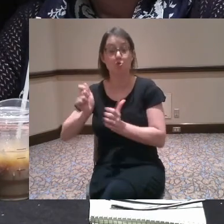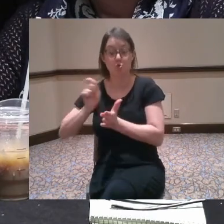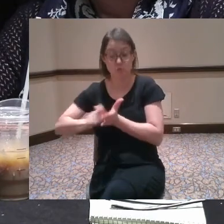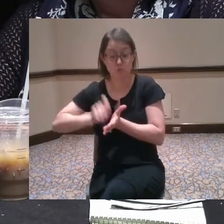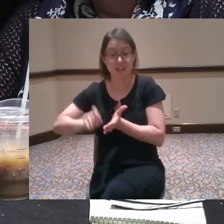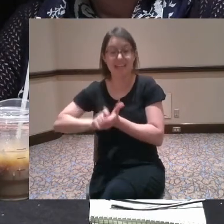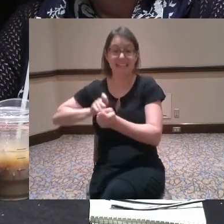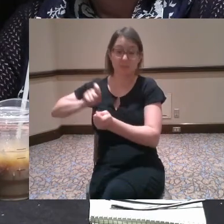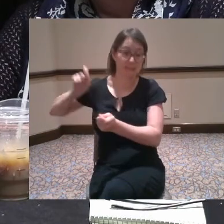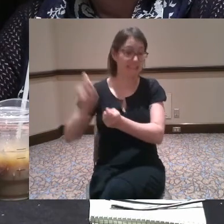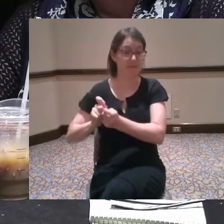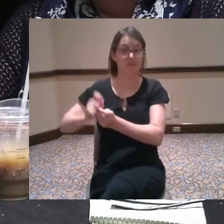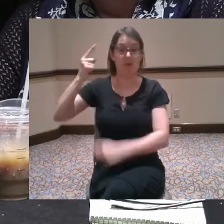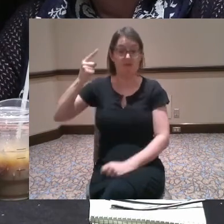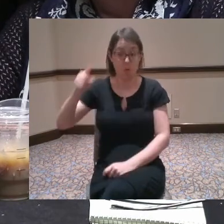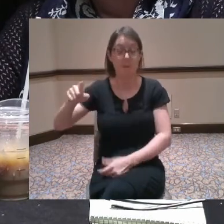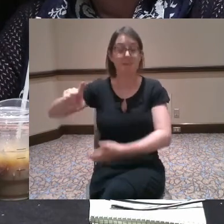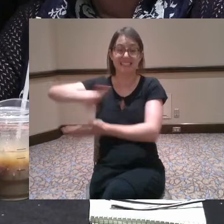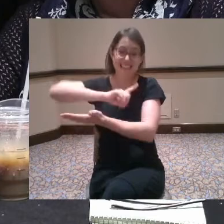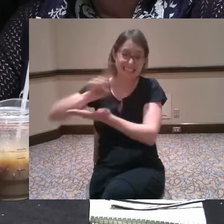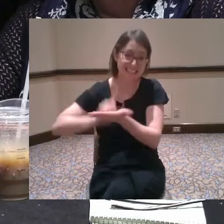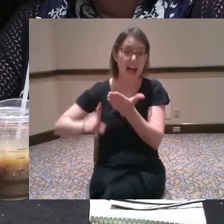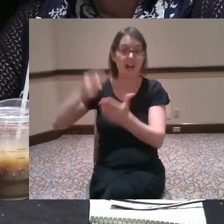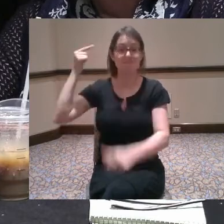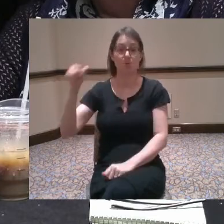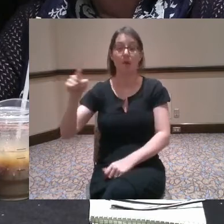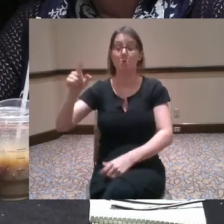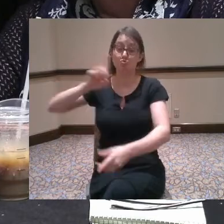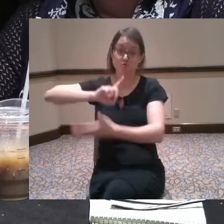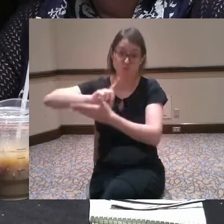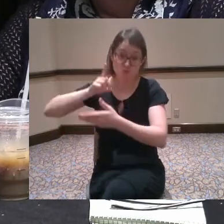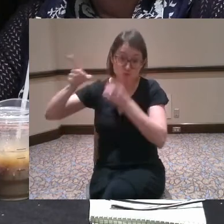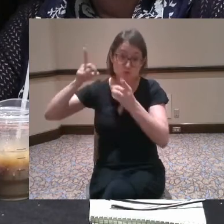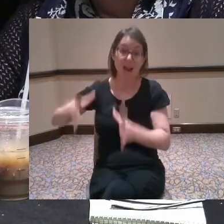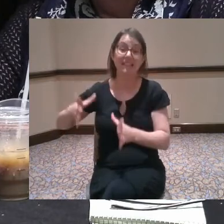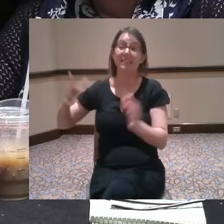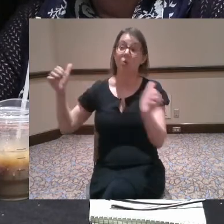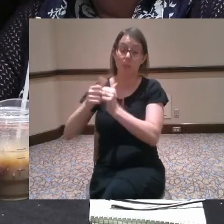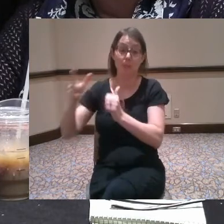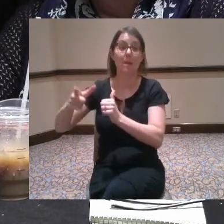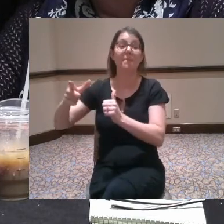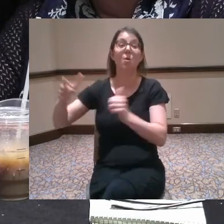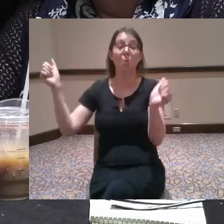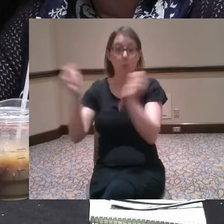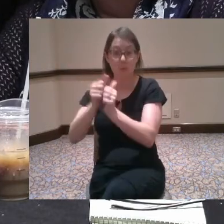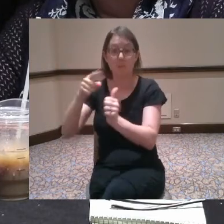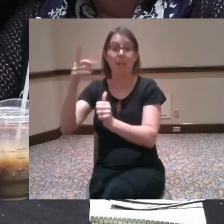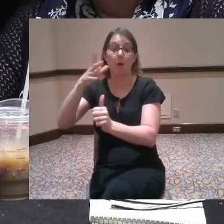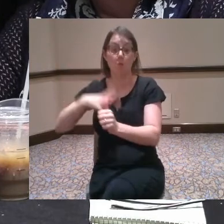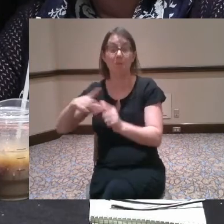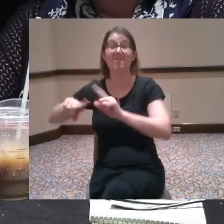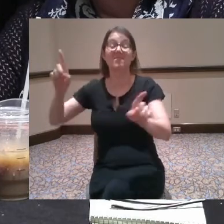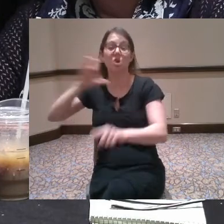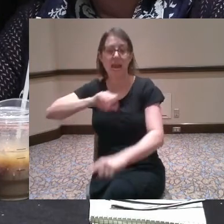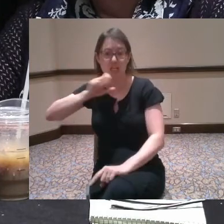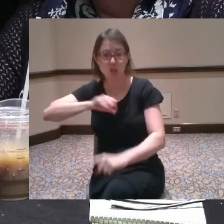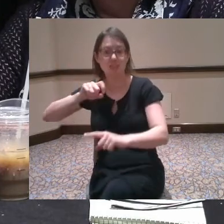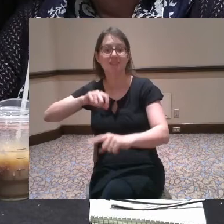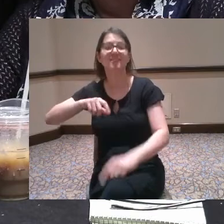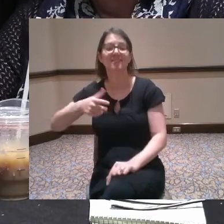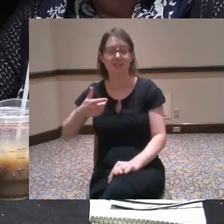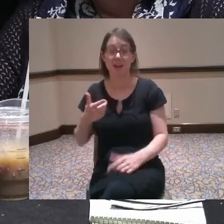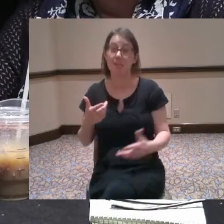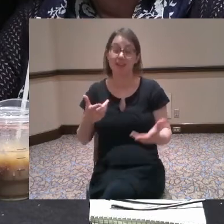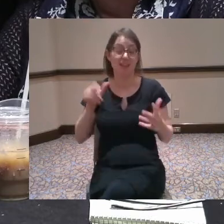women, designed by Black women, directed by Black women, and starring Black women of different ages. We have